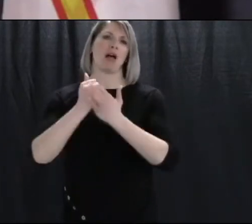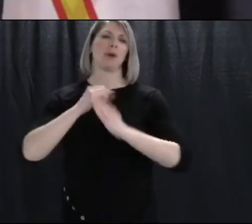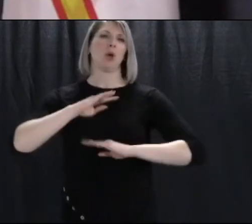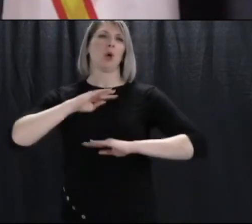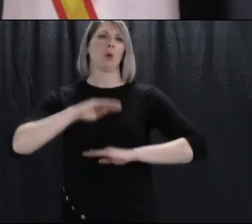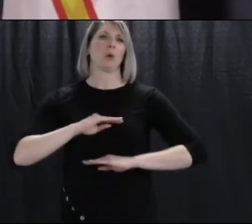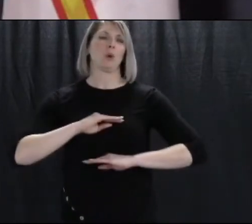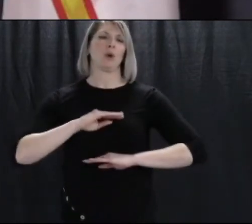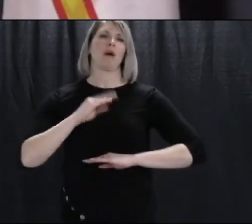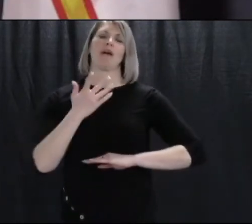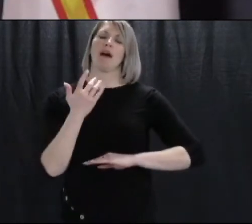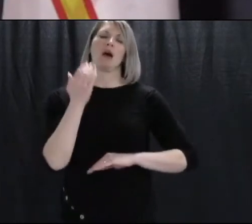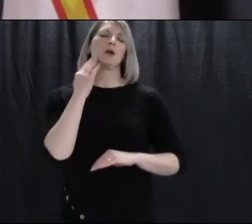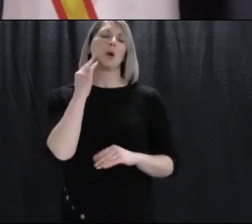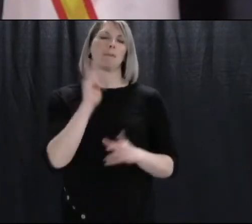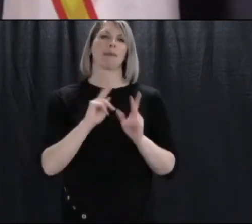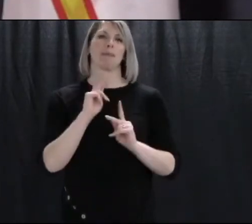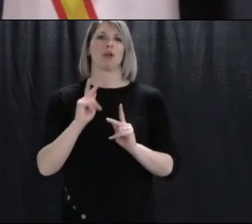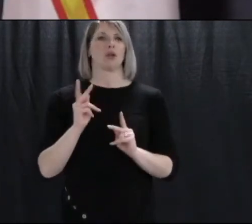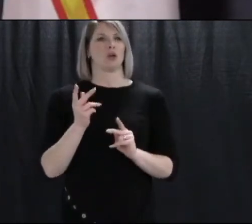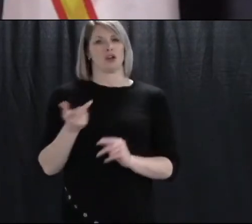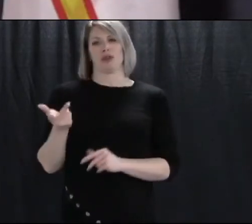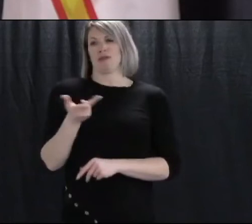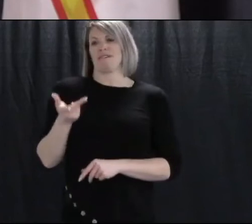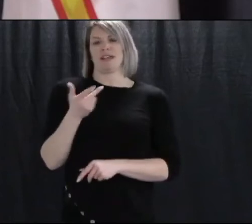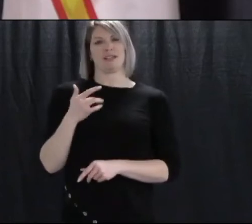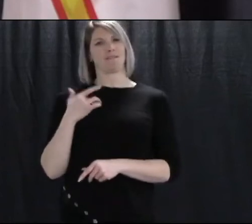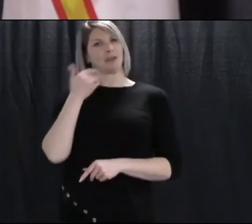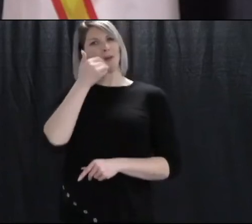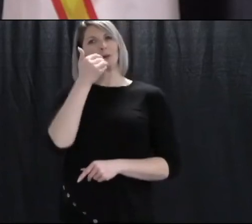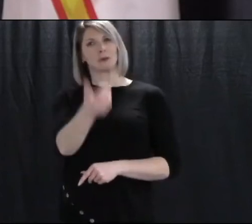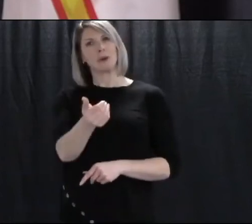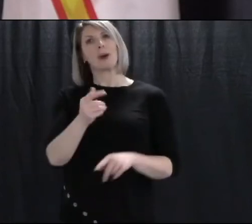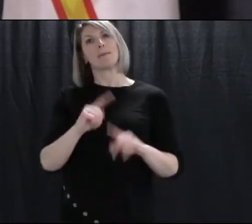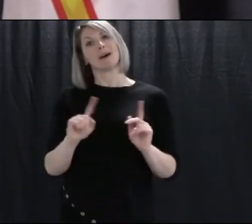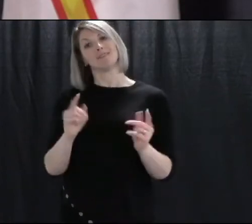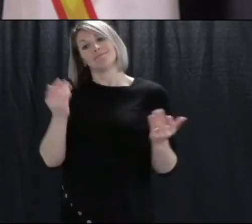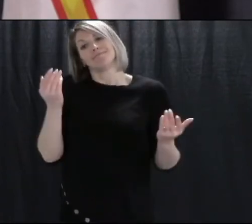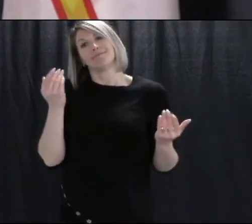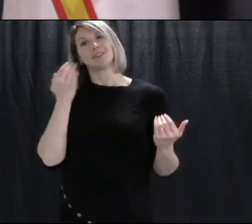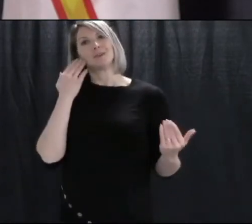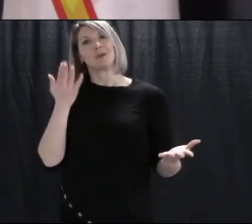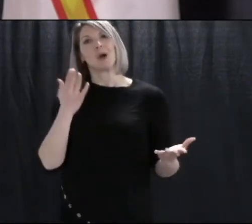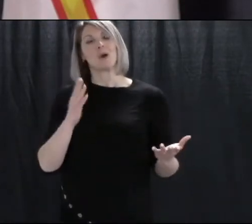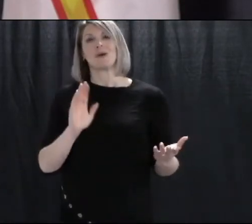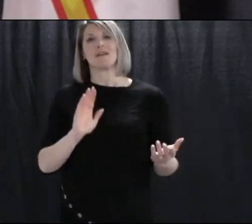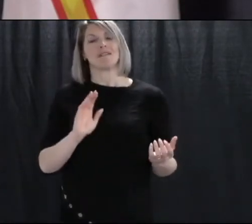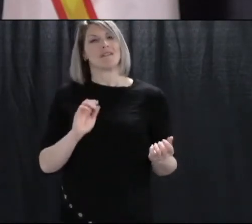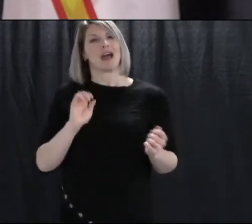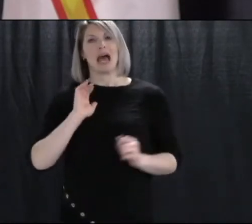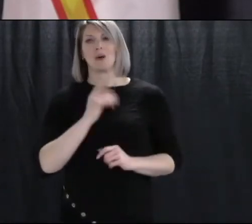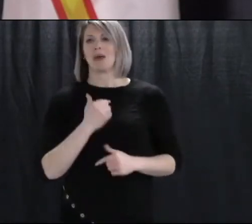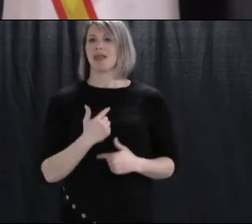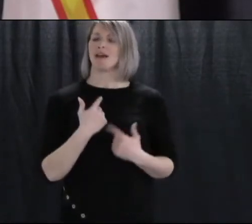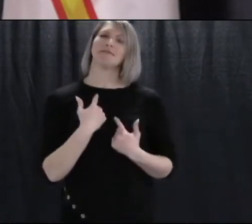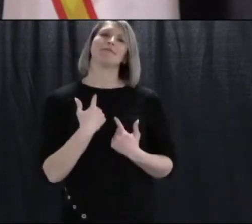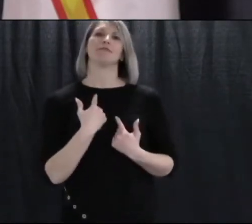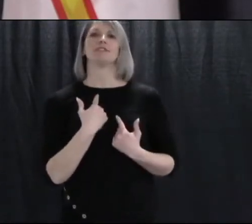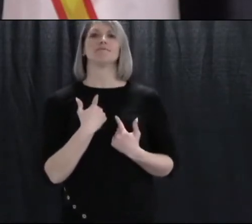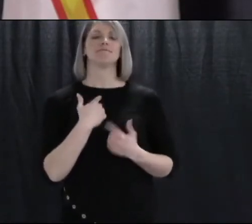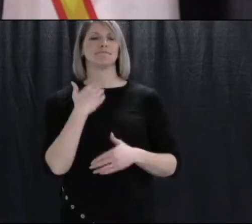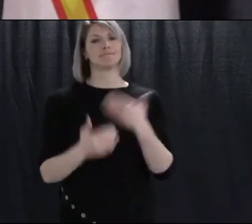doing for all Newfoundland and Labrador. So we're feeling good. But you never know in life, where the certainty is. But I can tell you right now, I'm